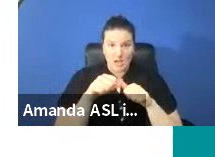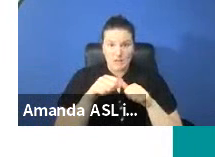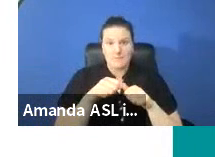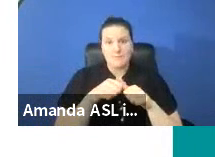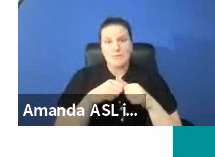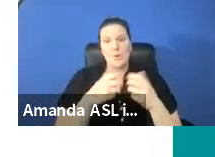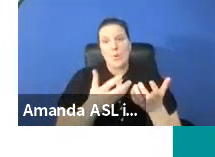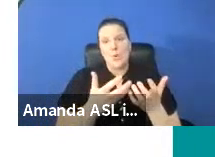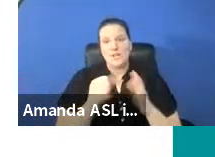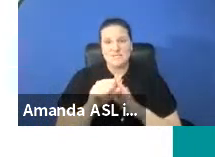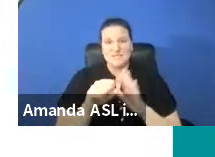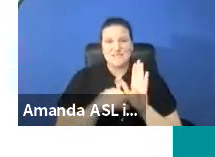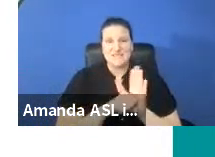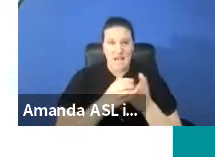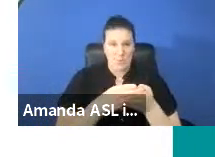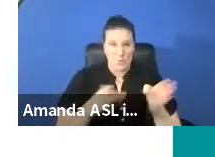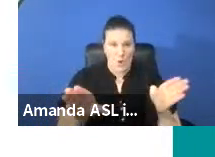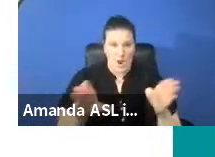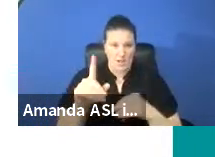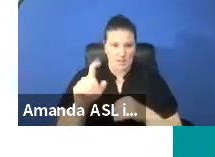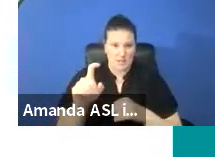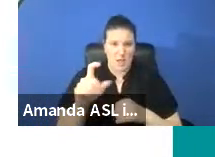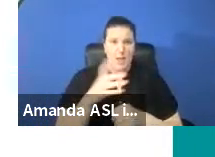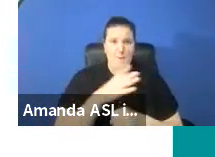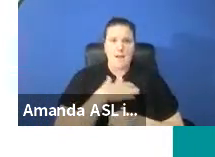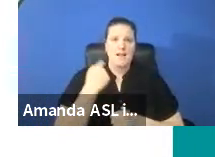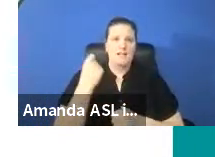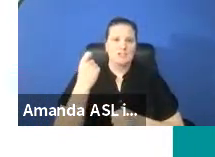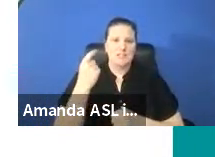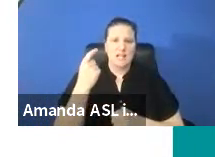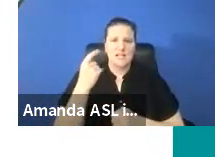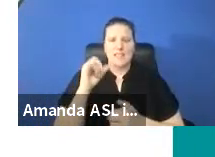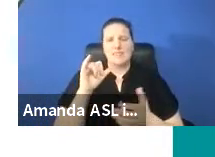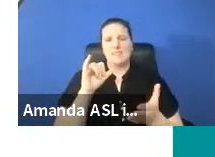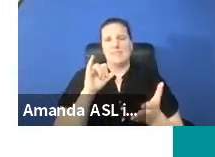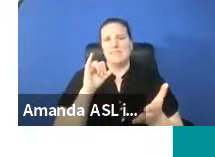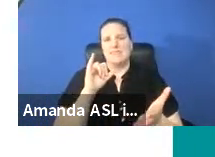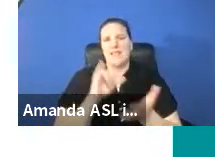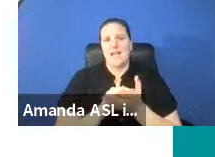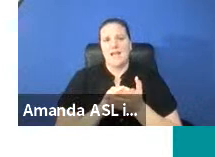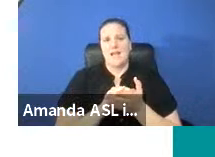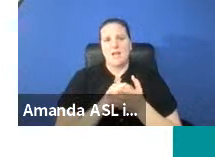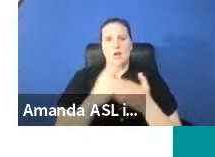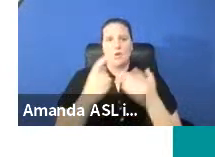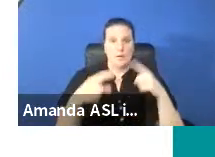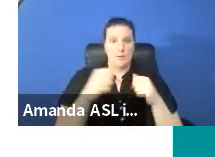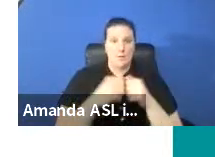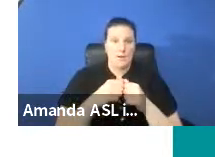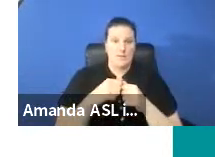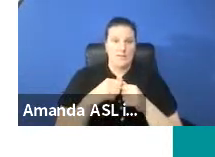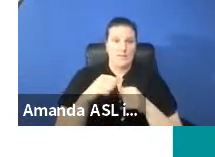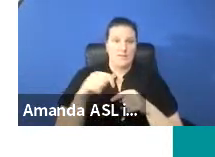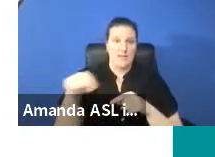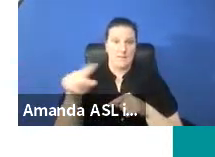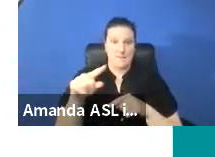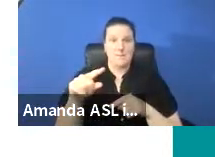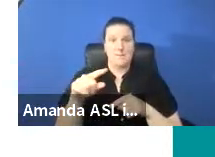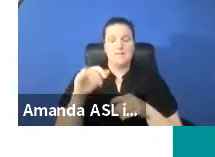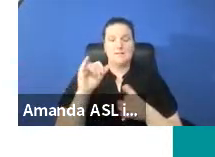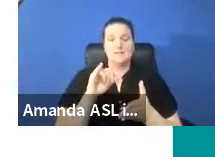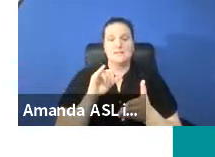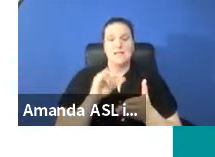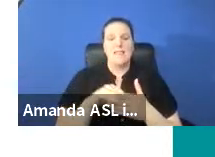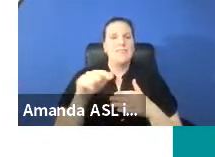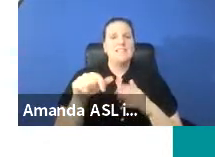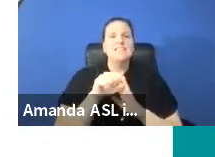or statewide? Because my understanding is that the agreement with the feds is that this